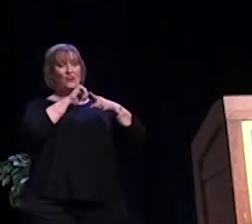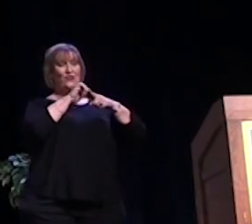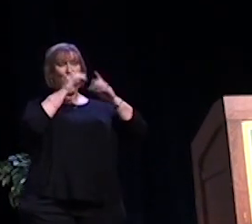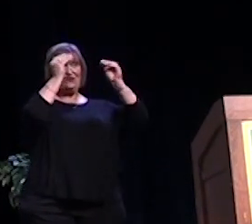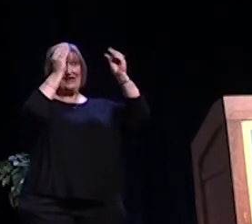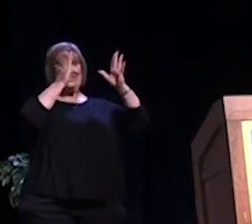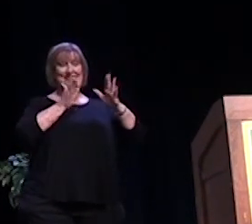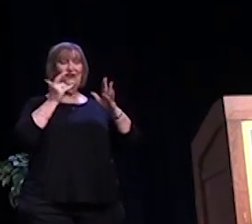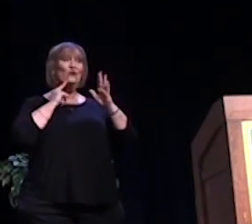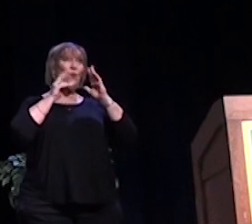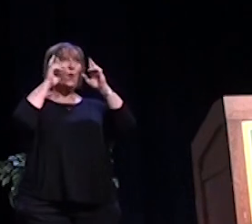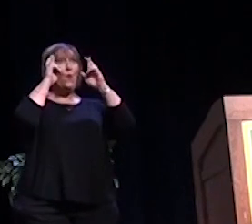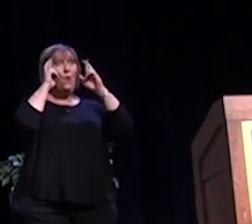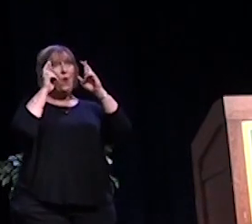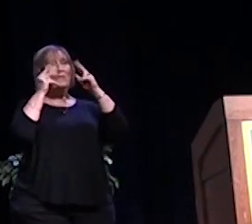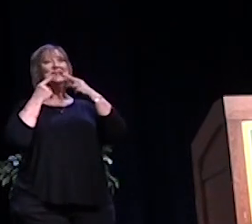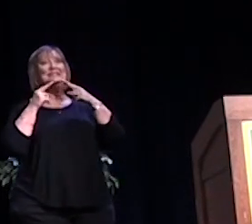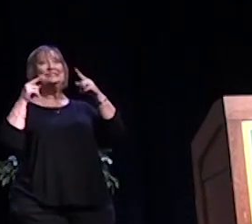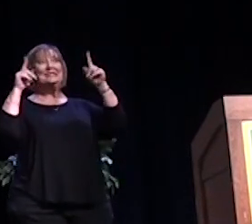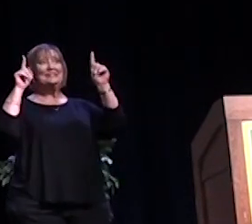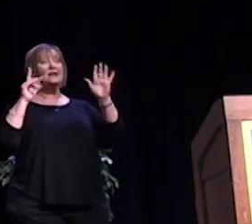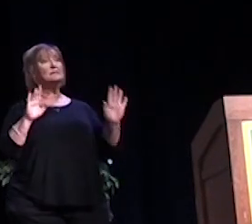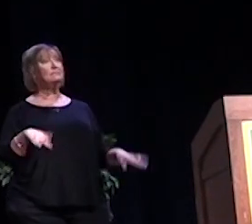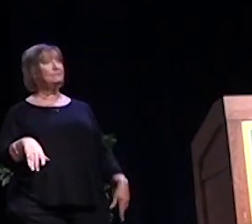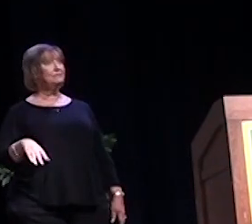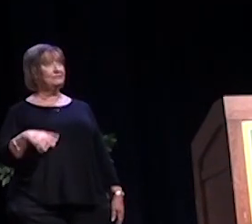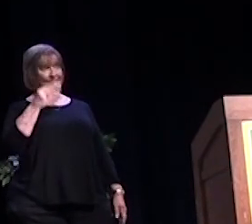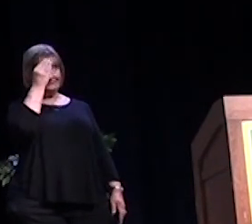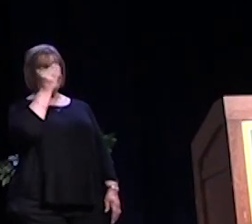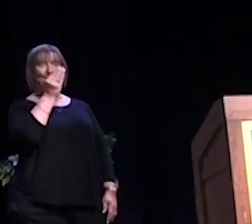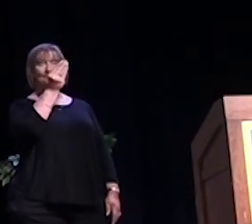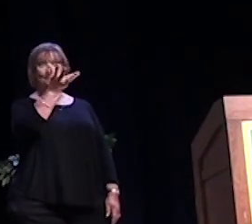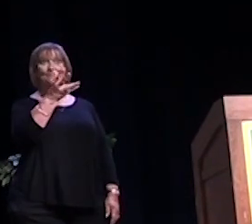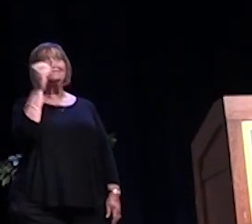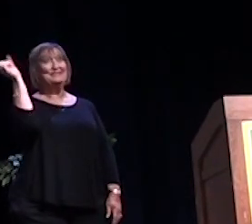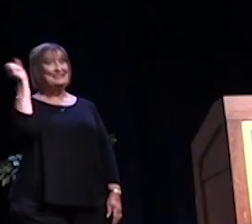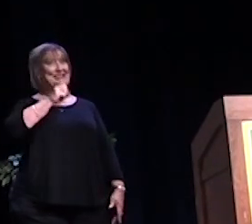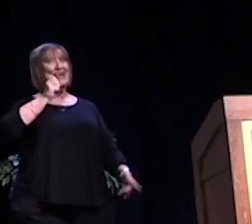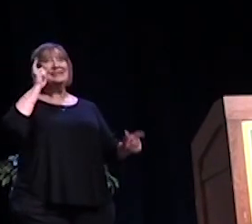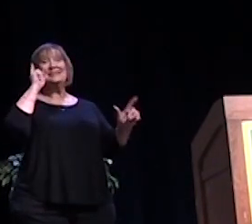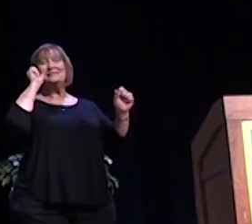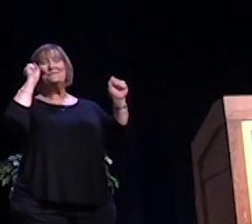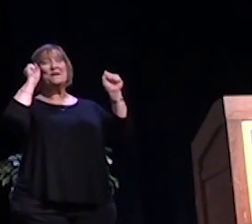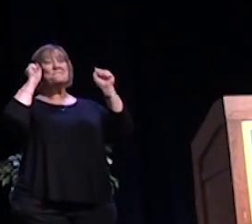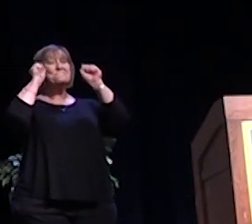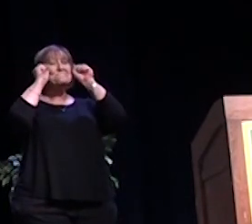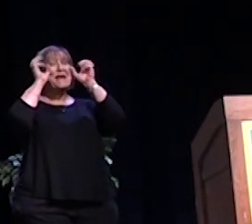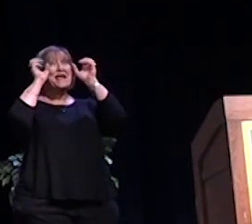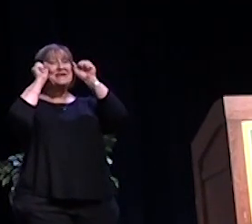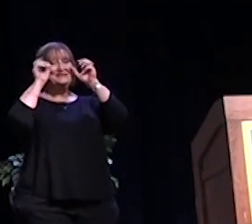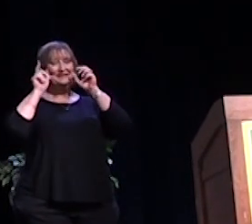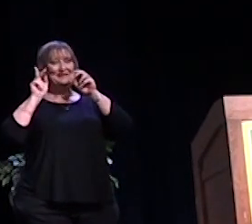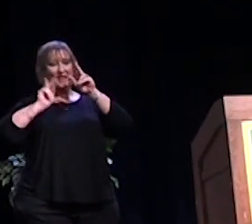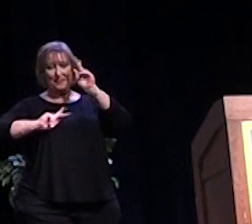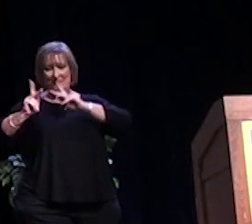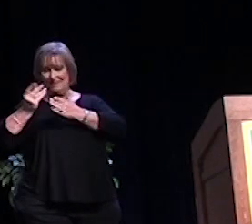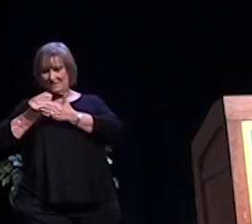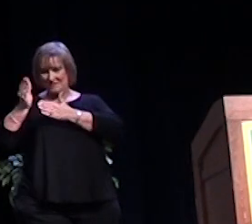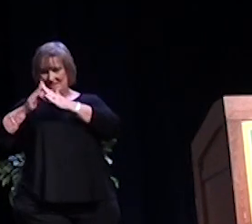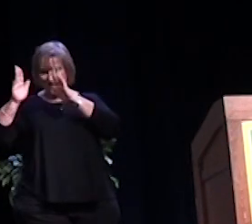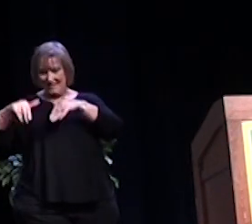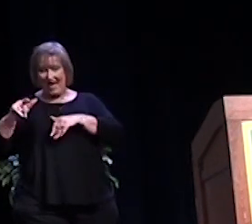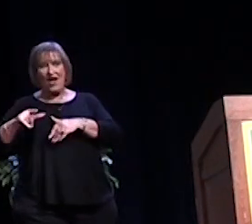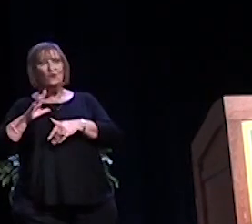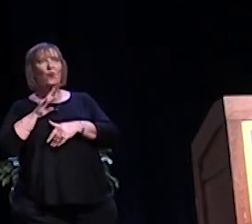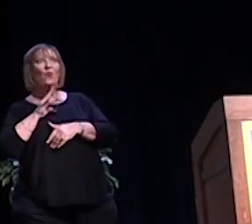hope this is a success. And it has turned out to be amazing. The homeowners have loved it,